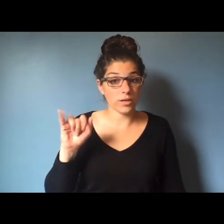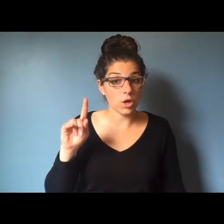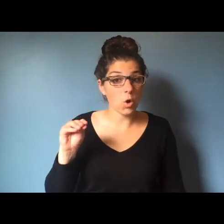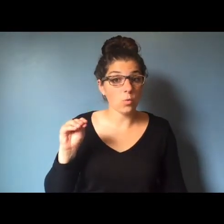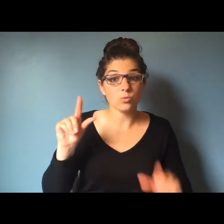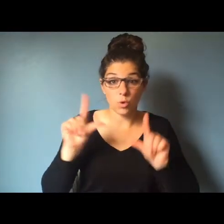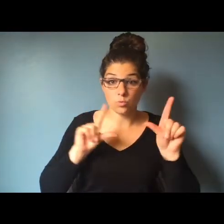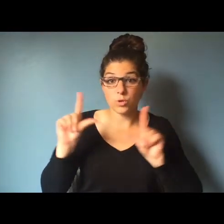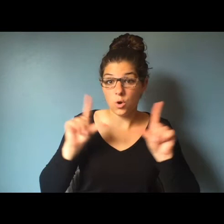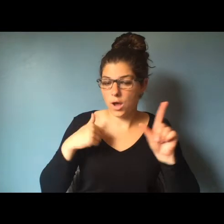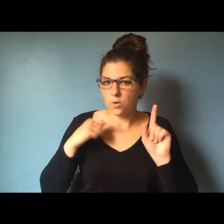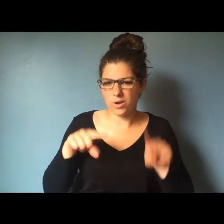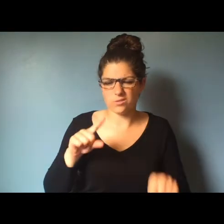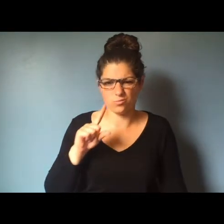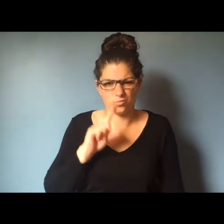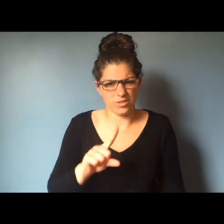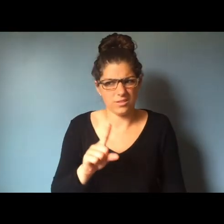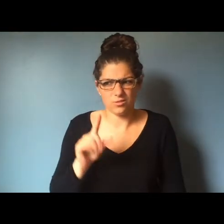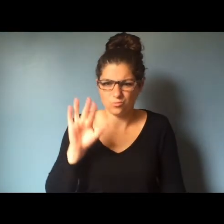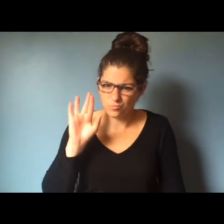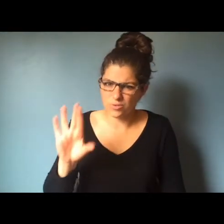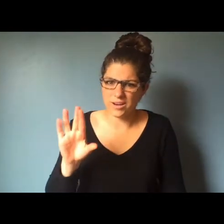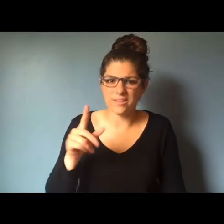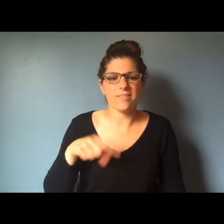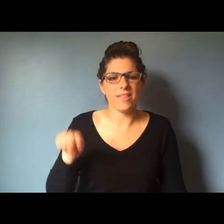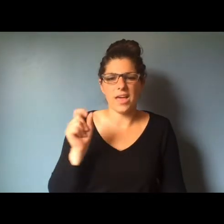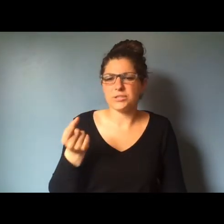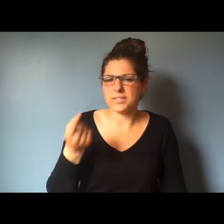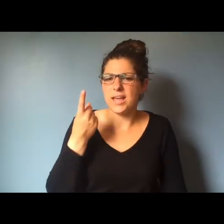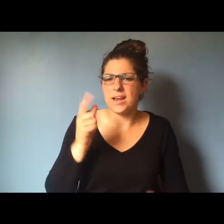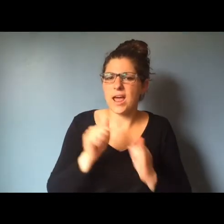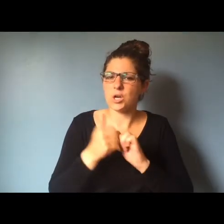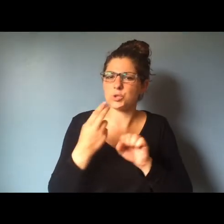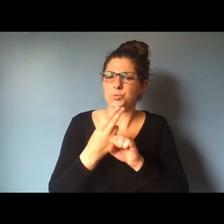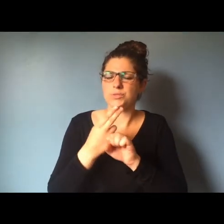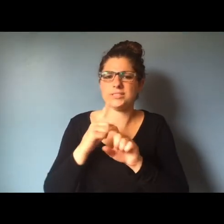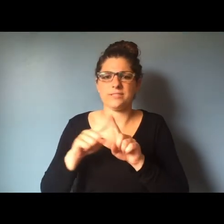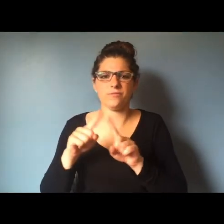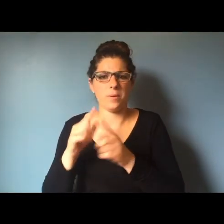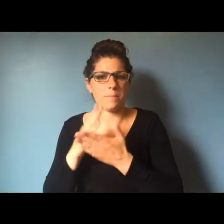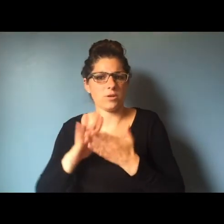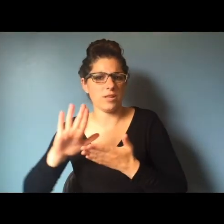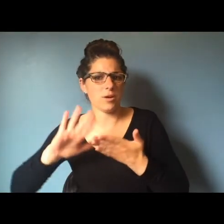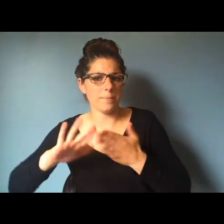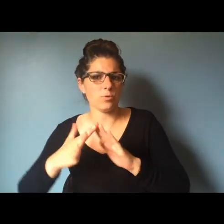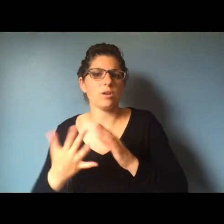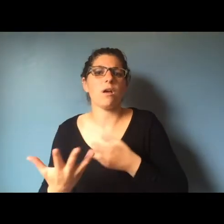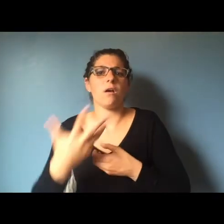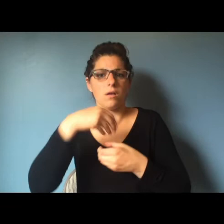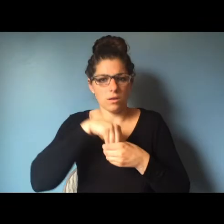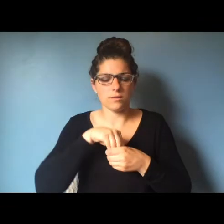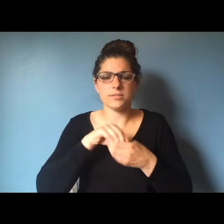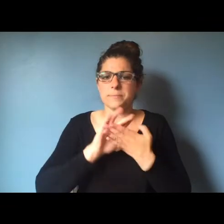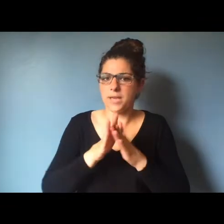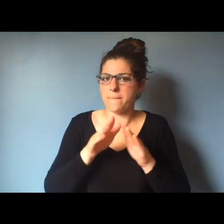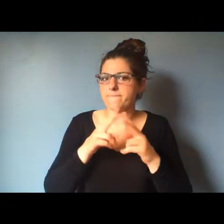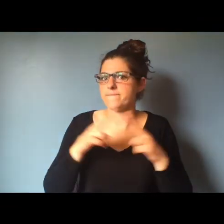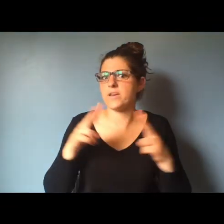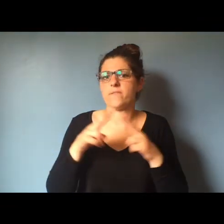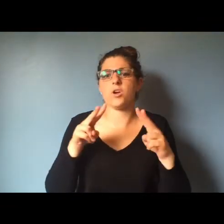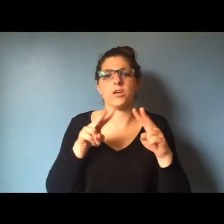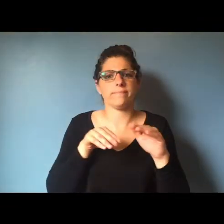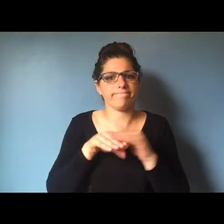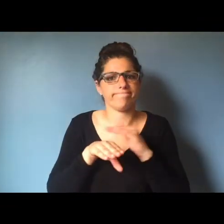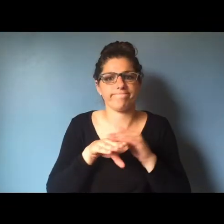that really understands how to use different aspects of their community to be as inclusive as possible.